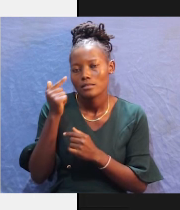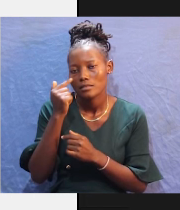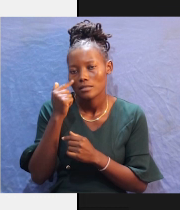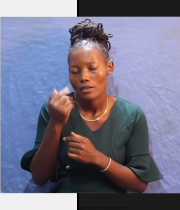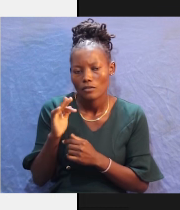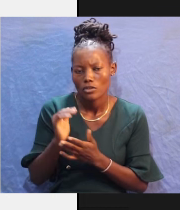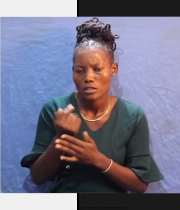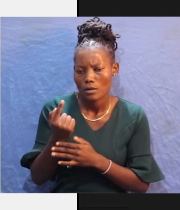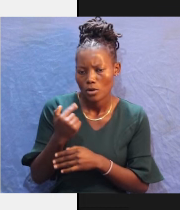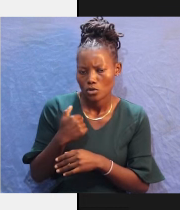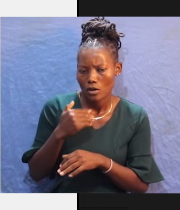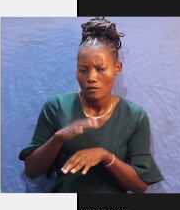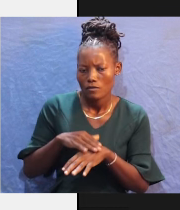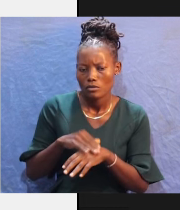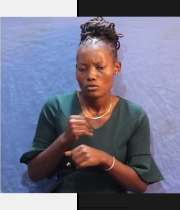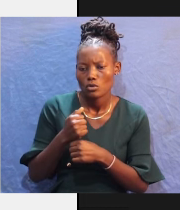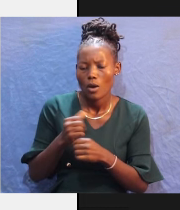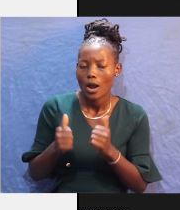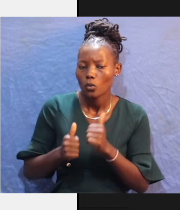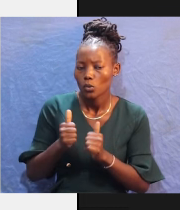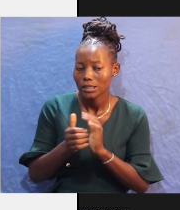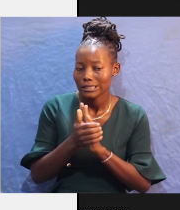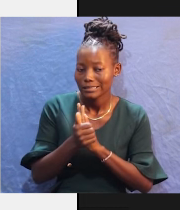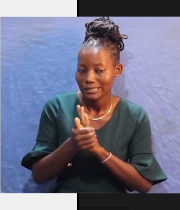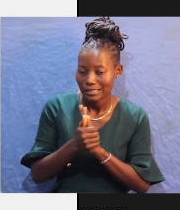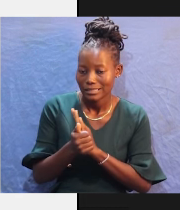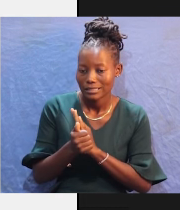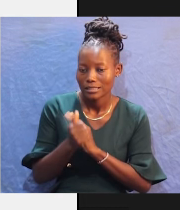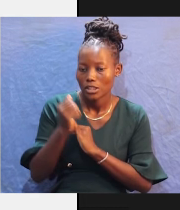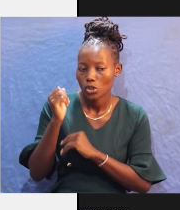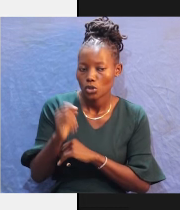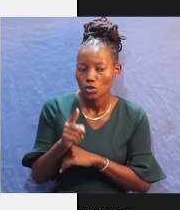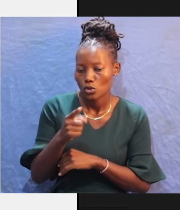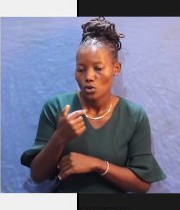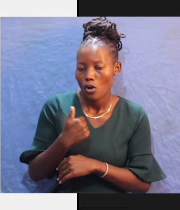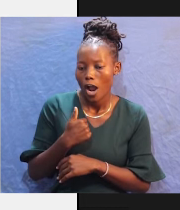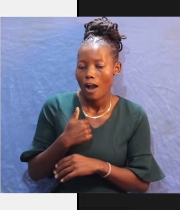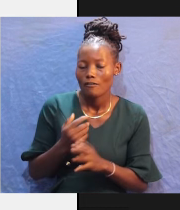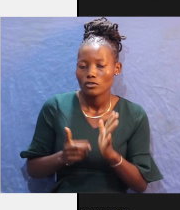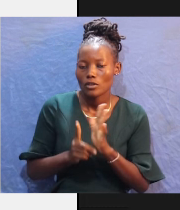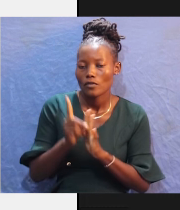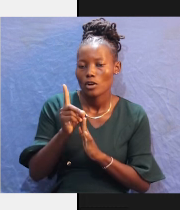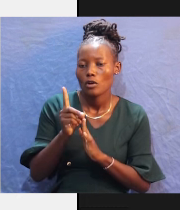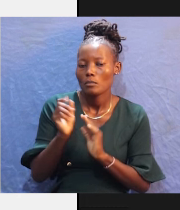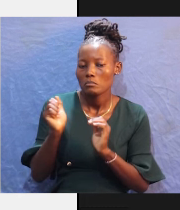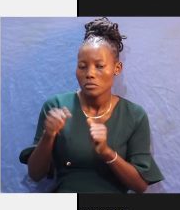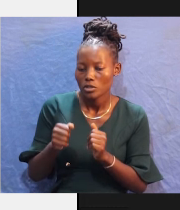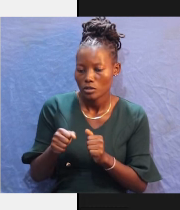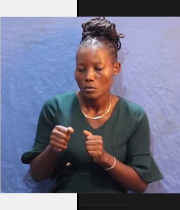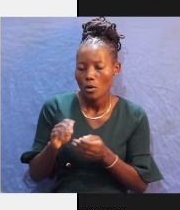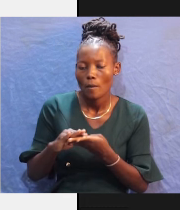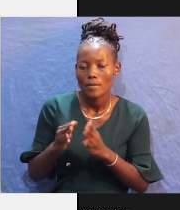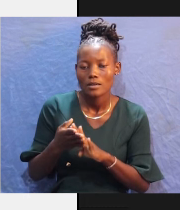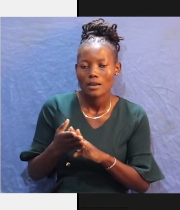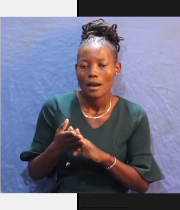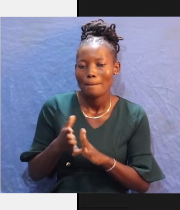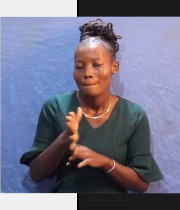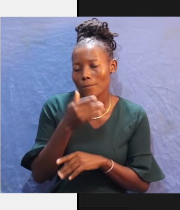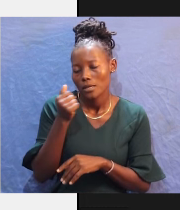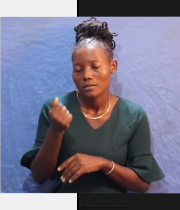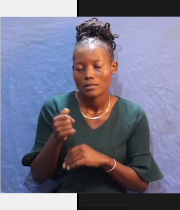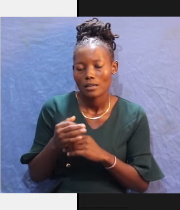goals. So now this is a huge topic. And if I say that I want to develop skills through sport